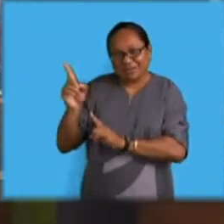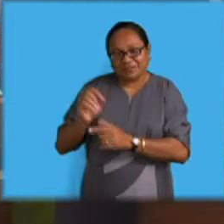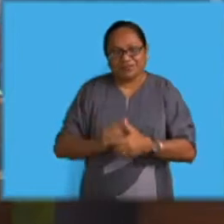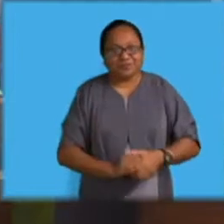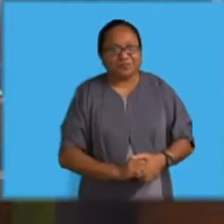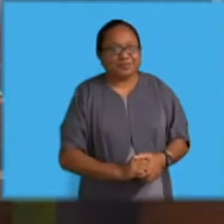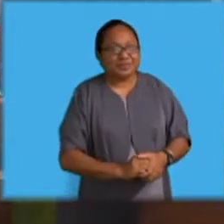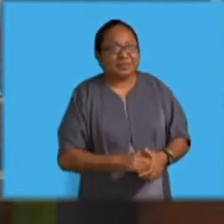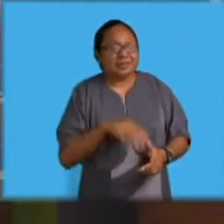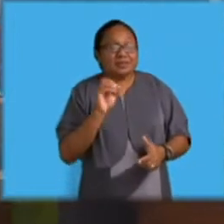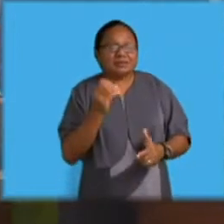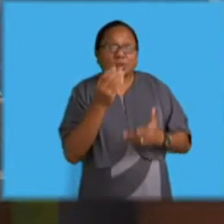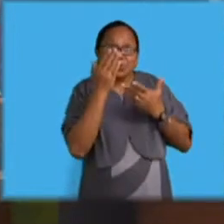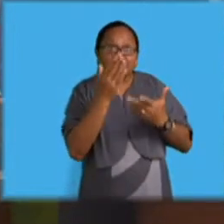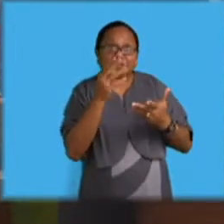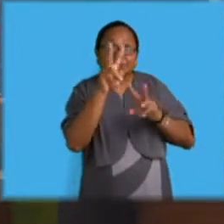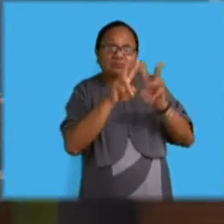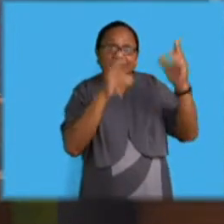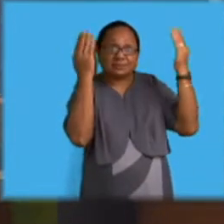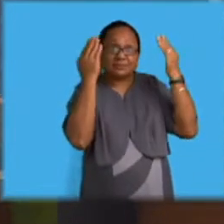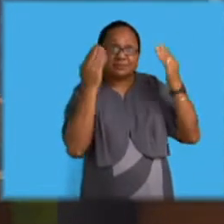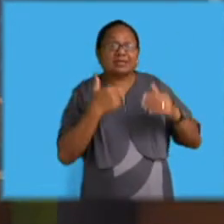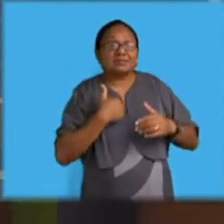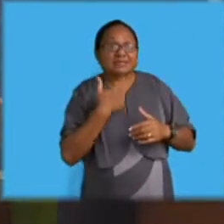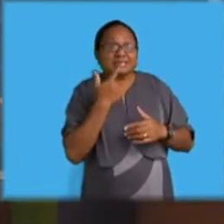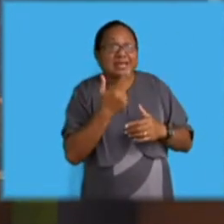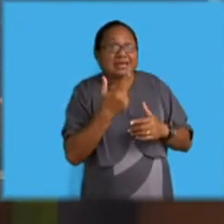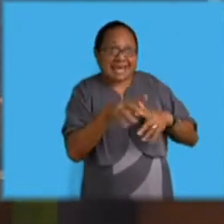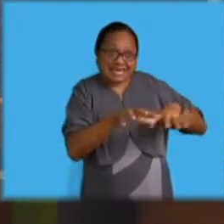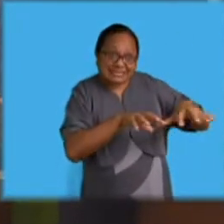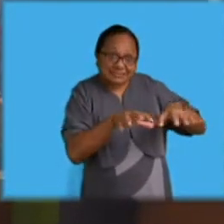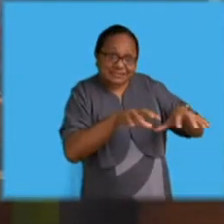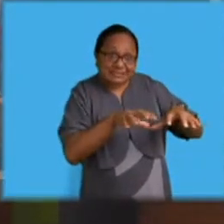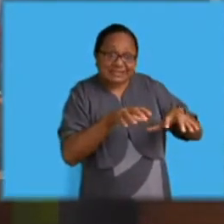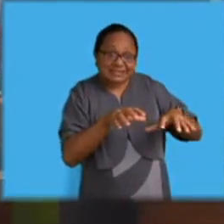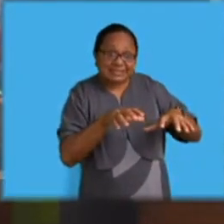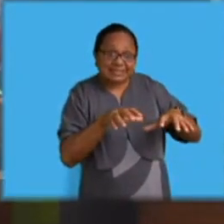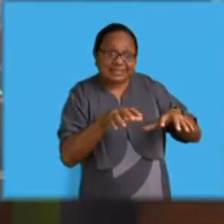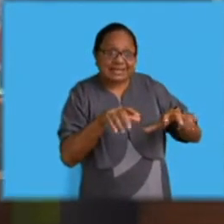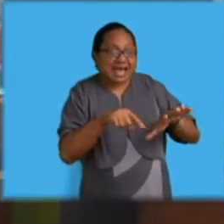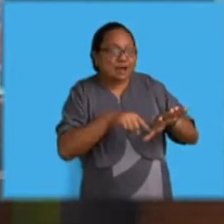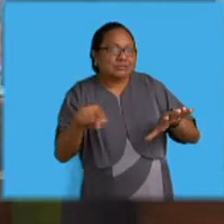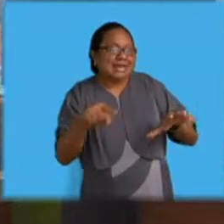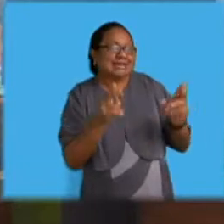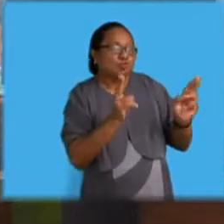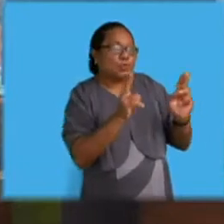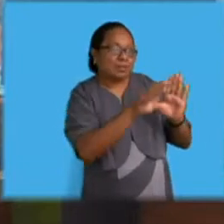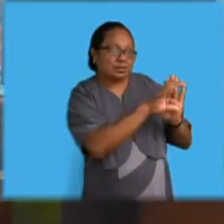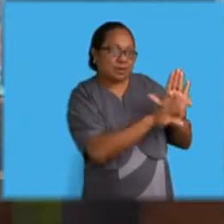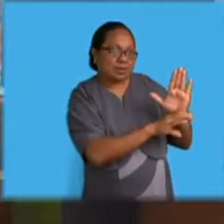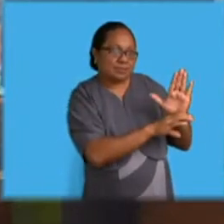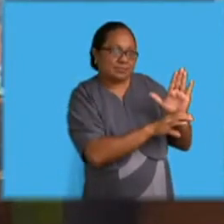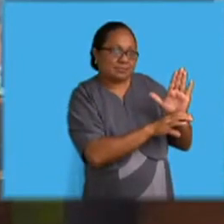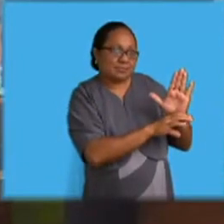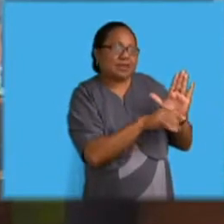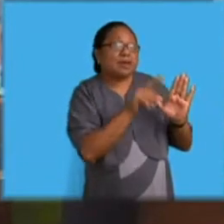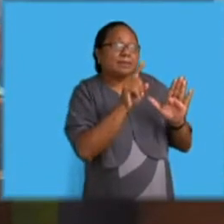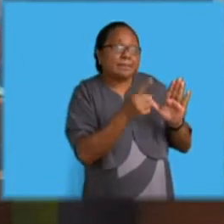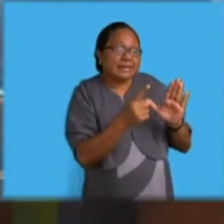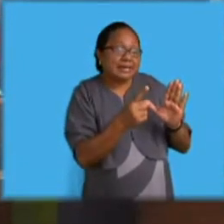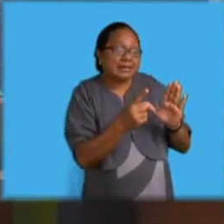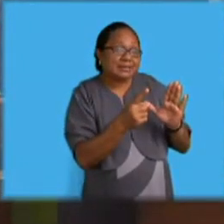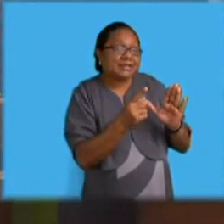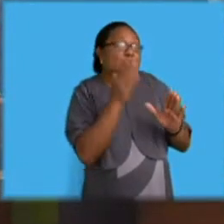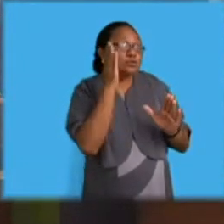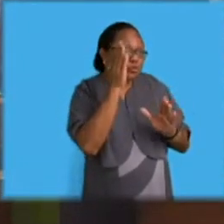Speaker, as I said, this is organized outside, outside the normal curriculum, but organized in a manner